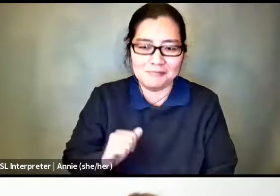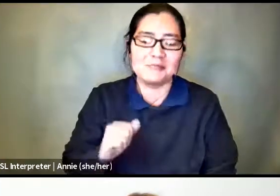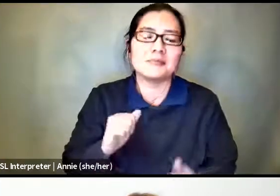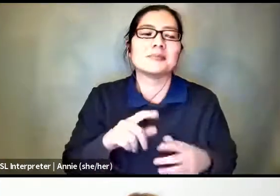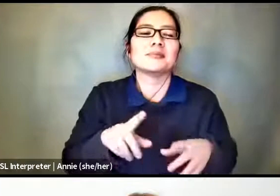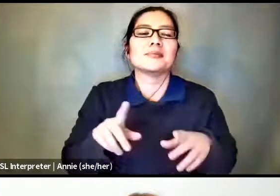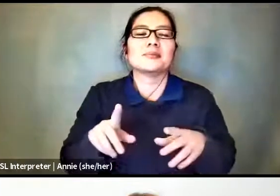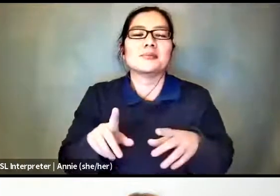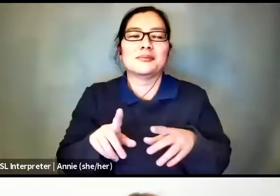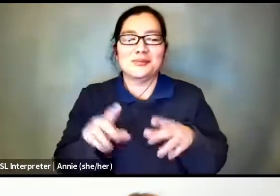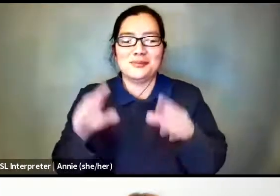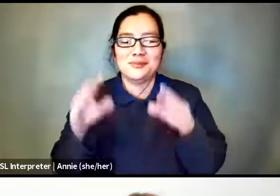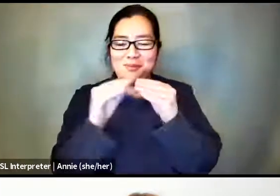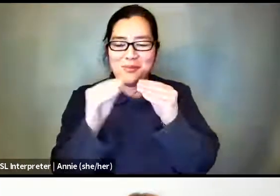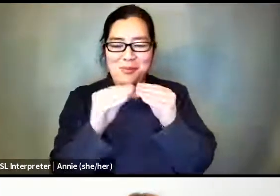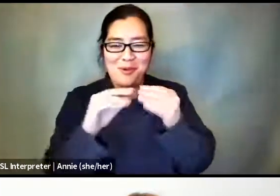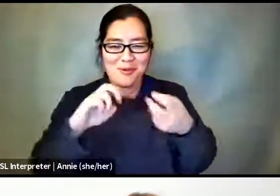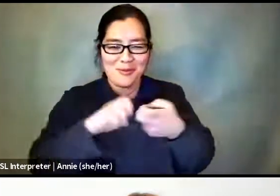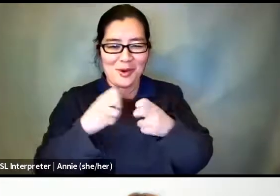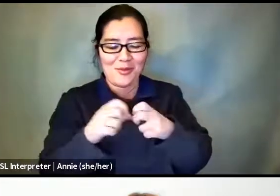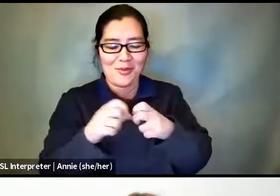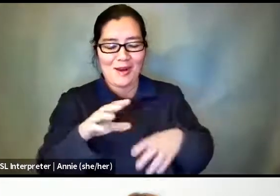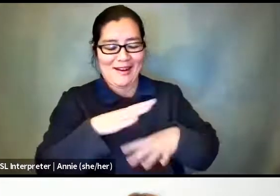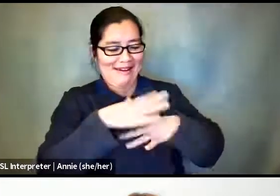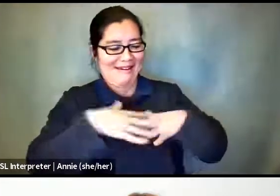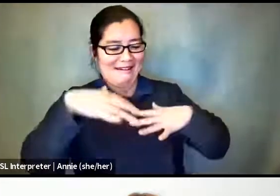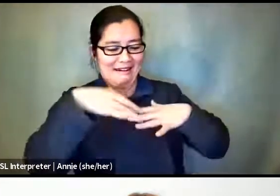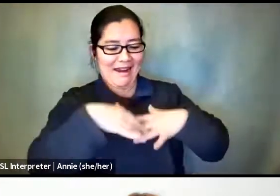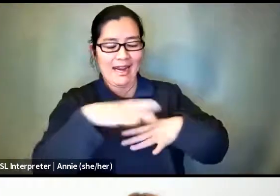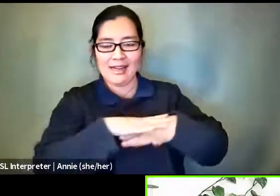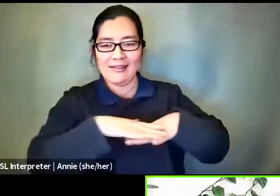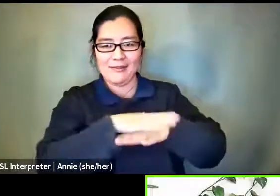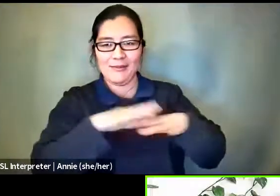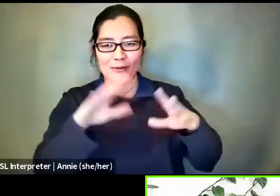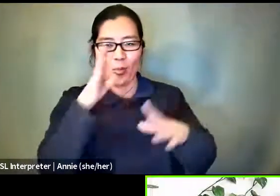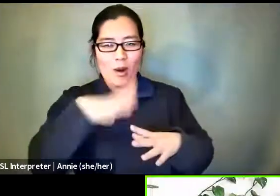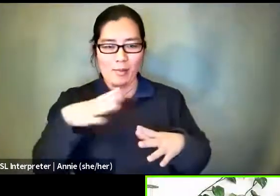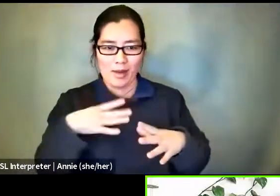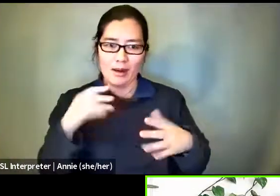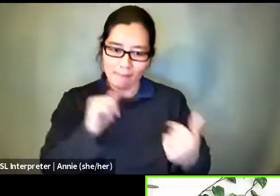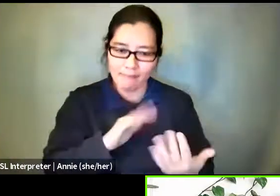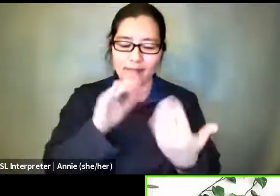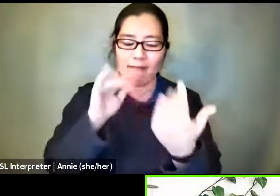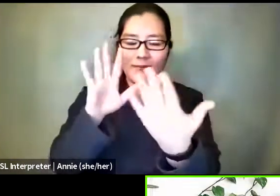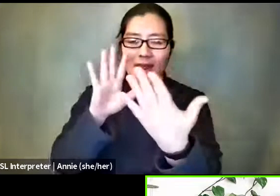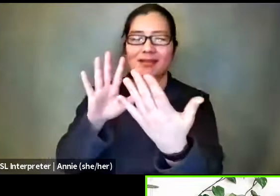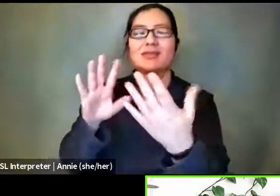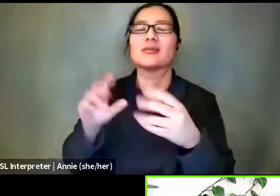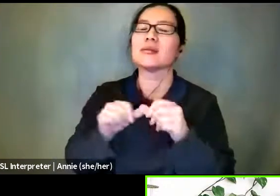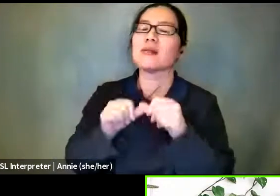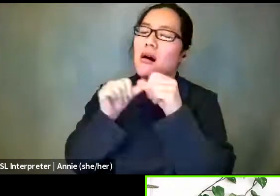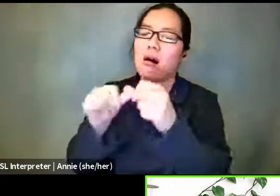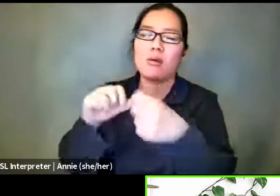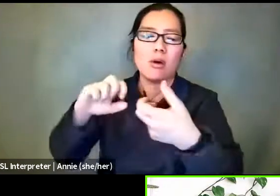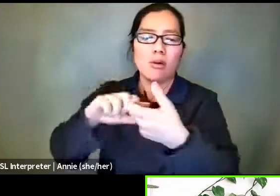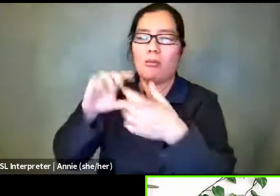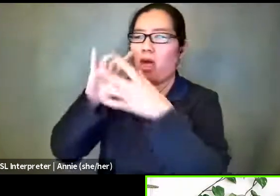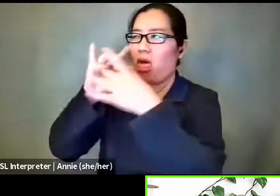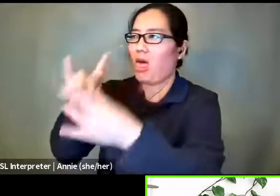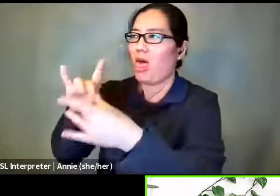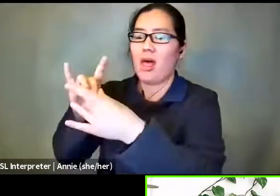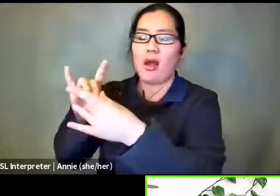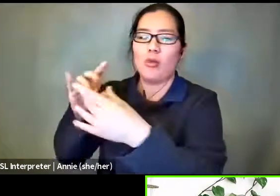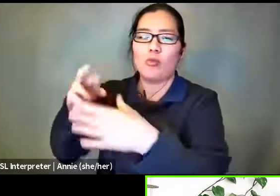had faced. And this is the ongoing colonizing system of education. I'm using that